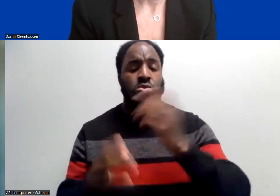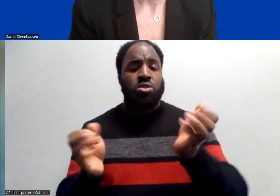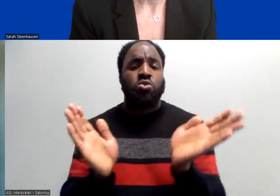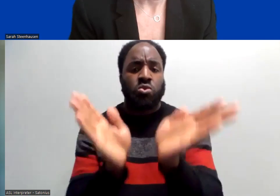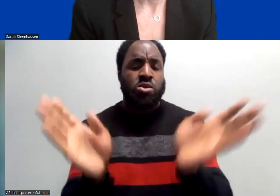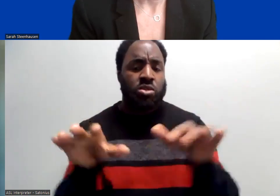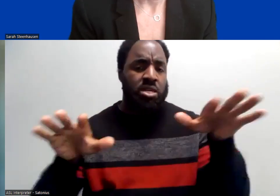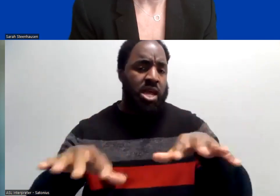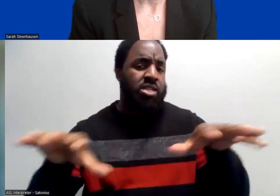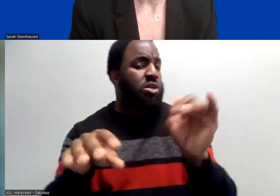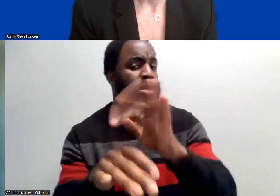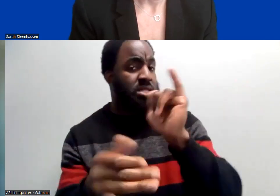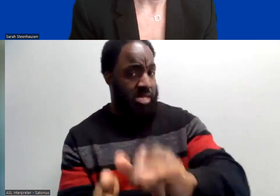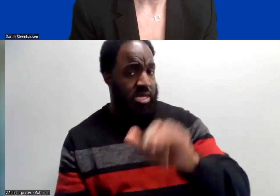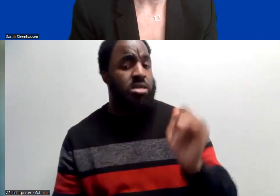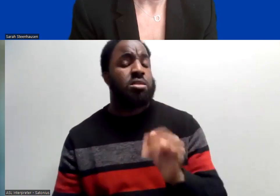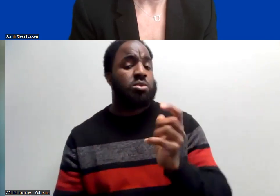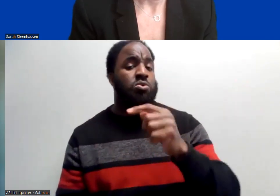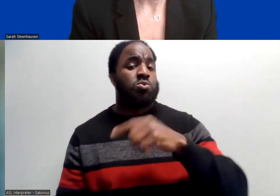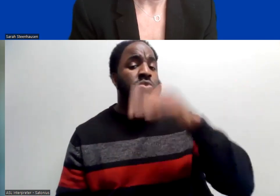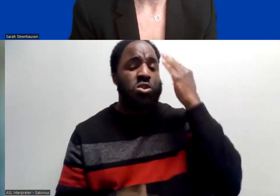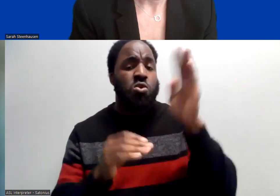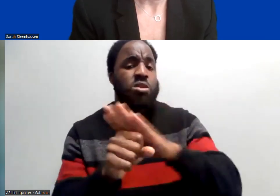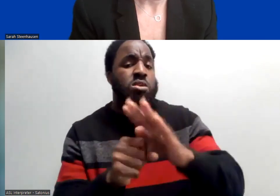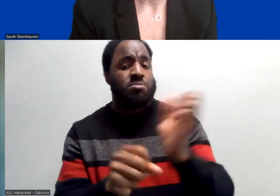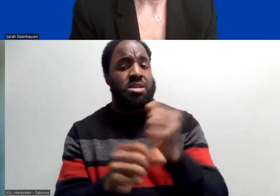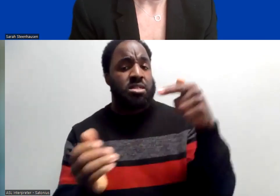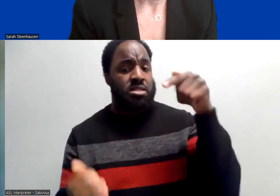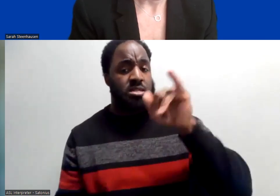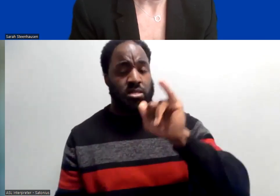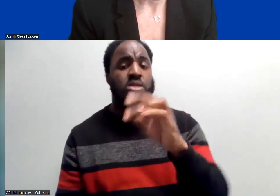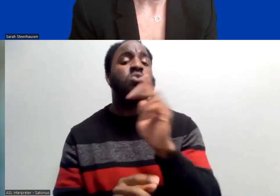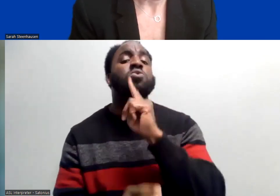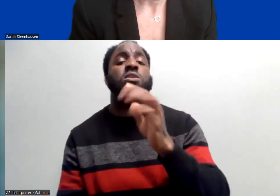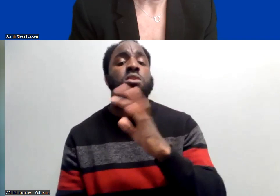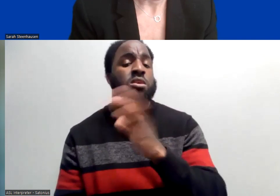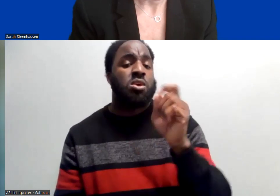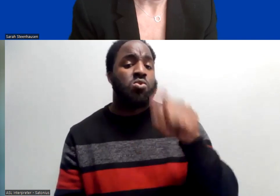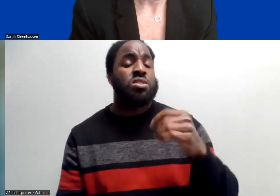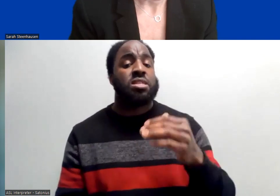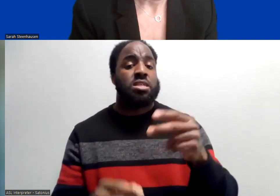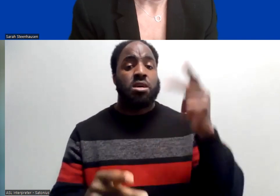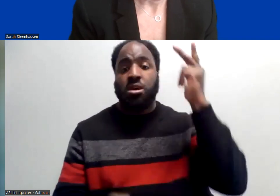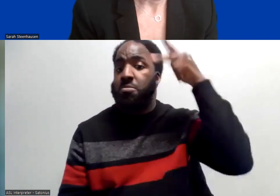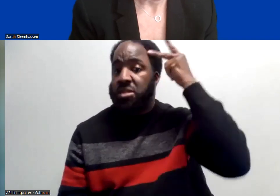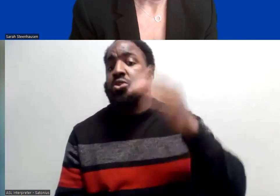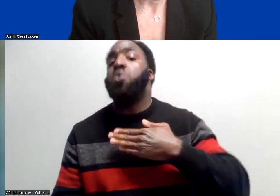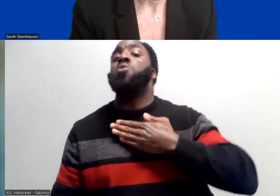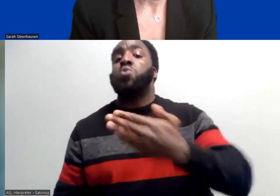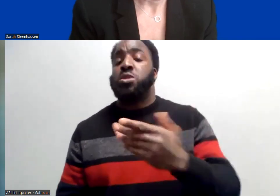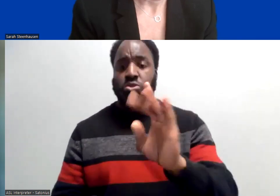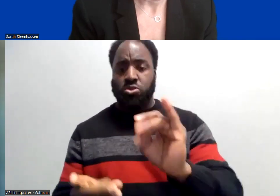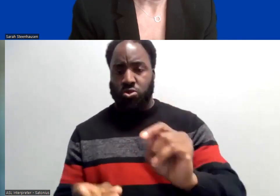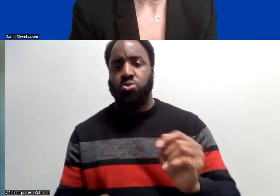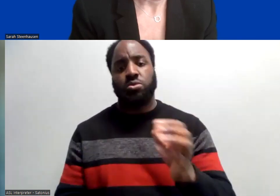on that. We think that we know enough to make this real, and we need the political will to do so. So we'd like to